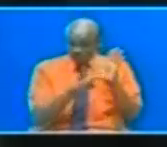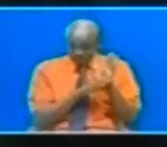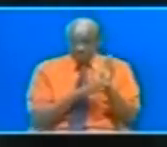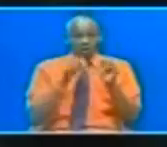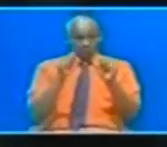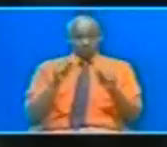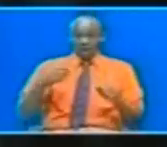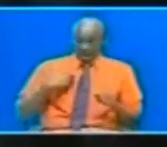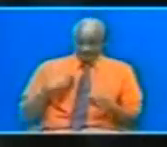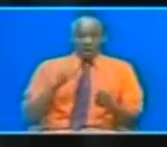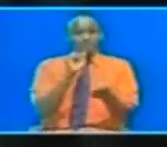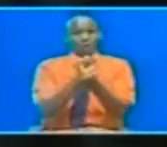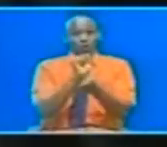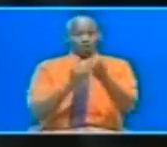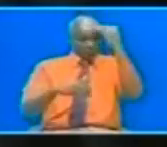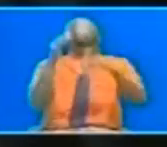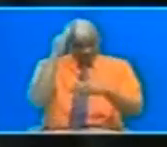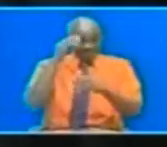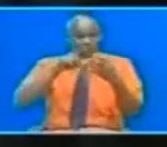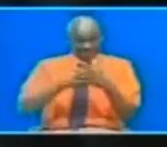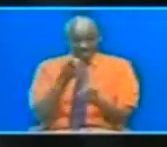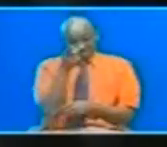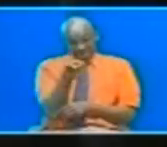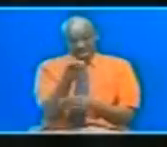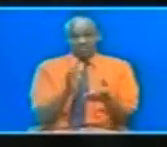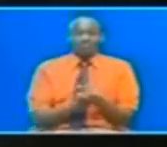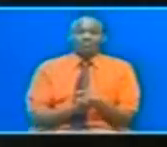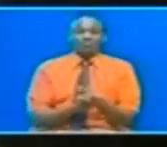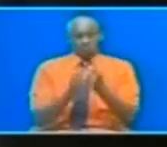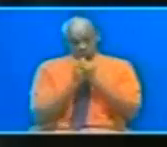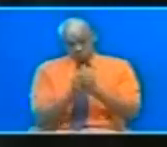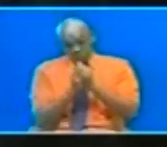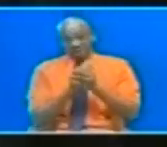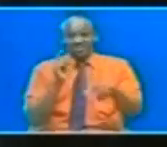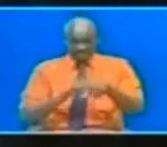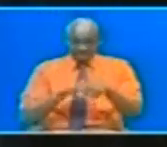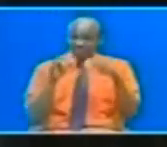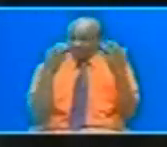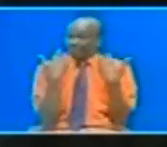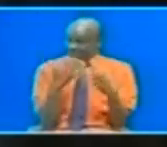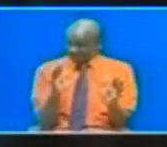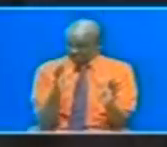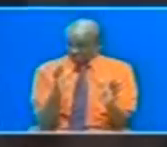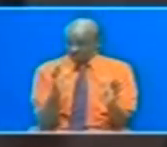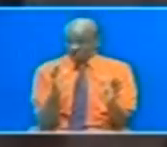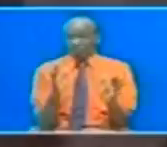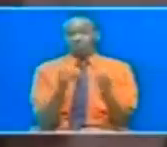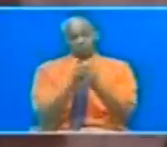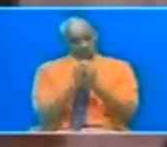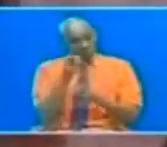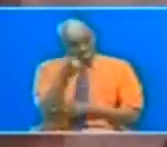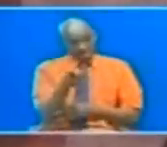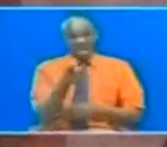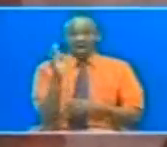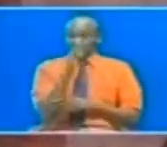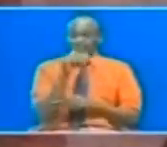Bondo University, where the burial ceremony is going to be held. And after the burial ceremony is over in the afternoon,